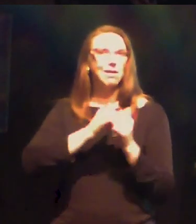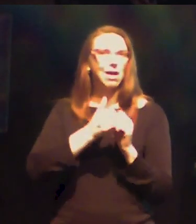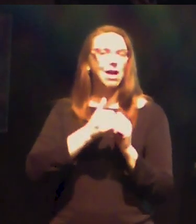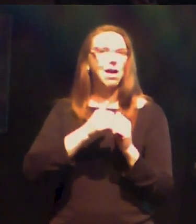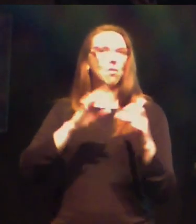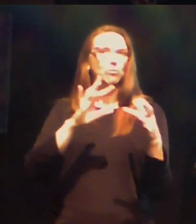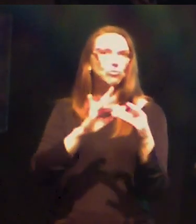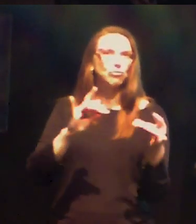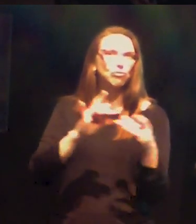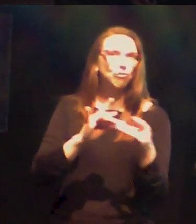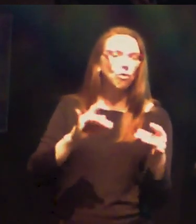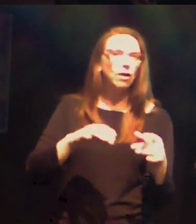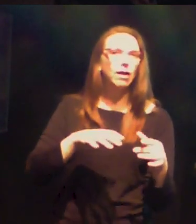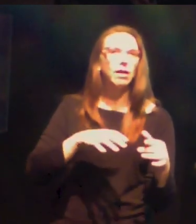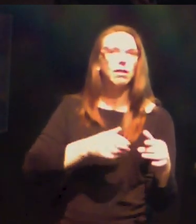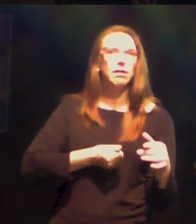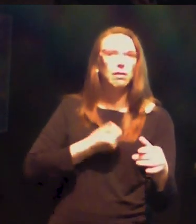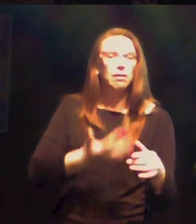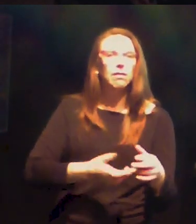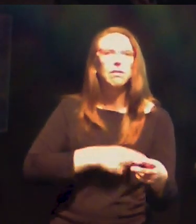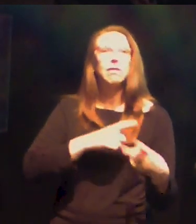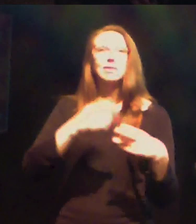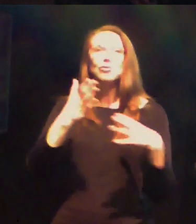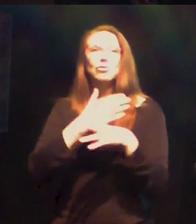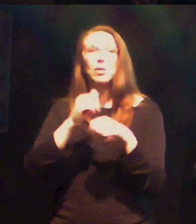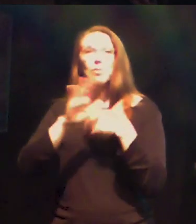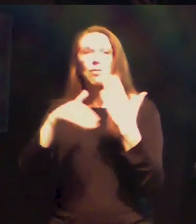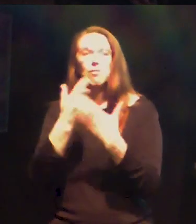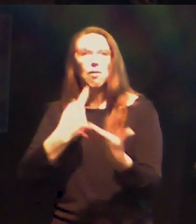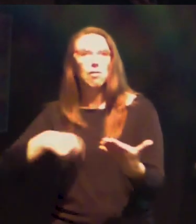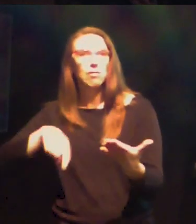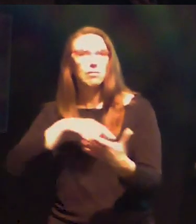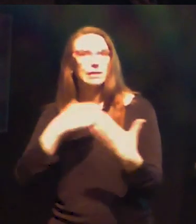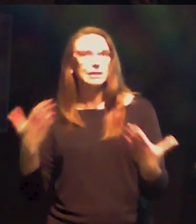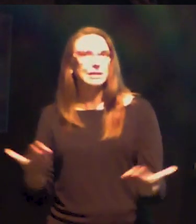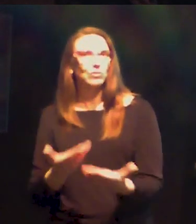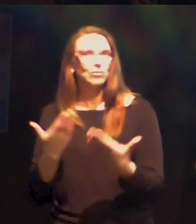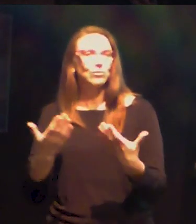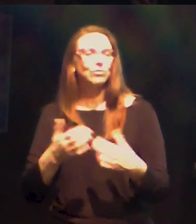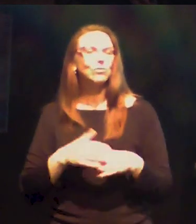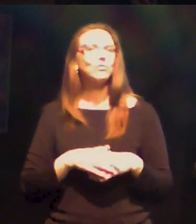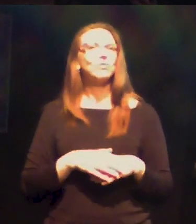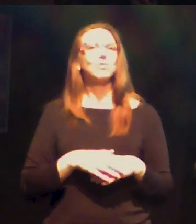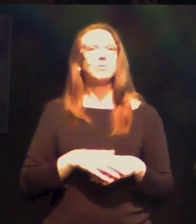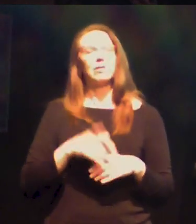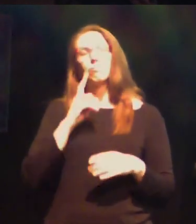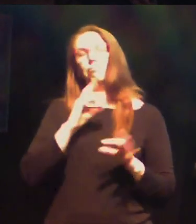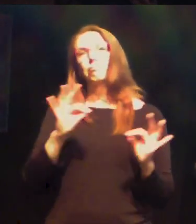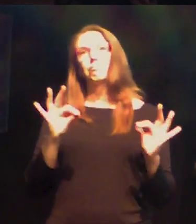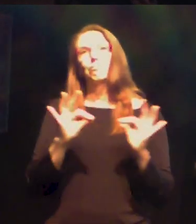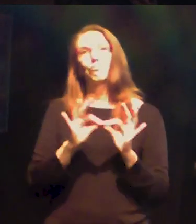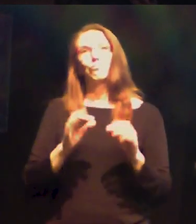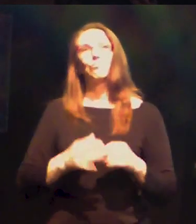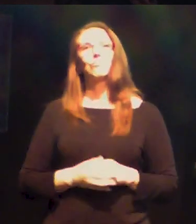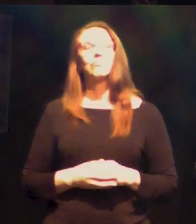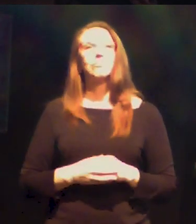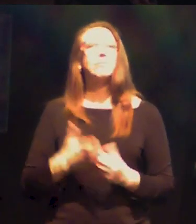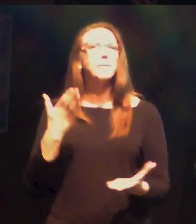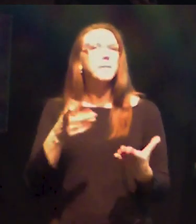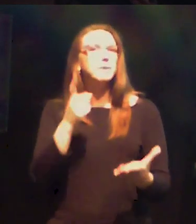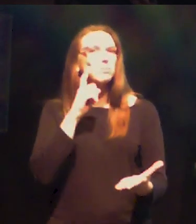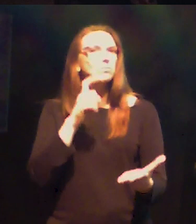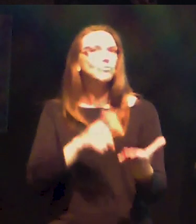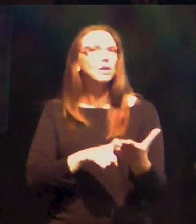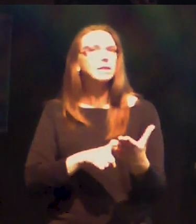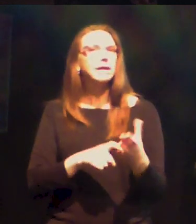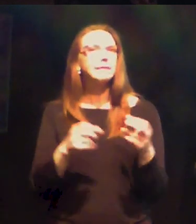was told, how it was shared with us all here in the film, is critical. You might